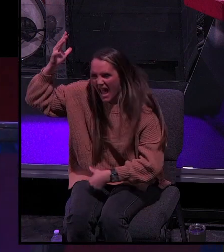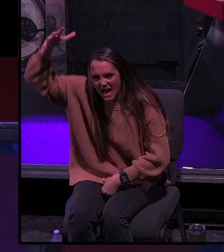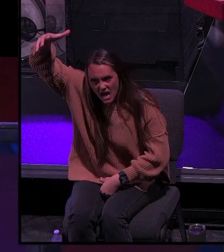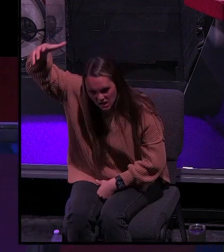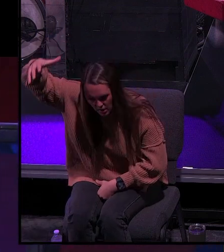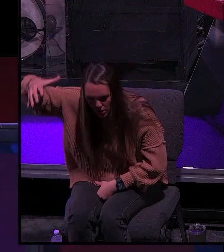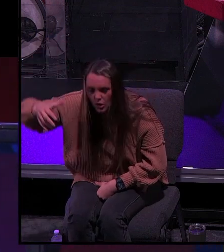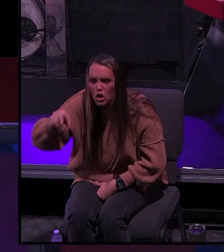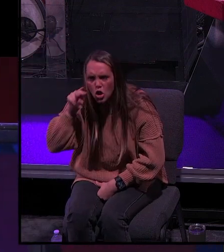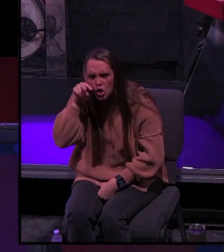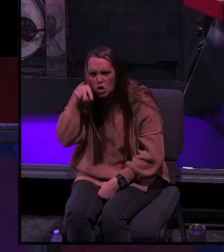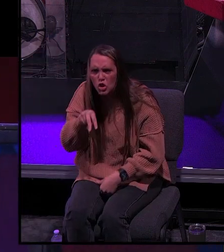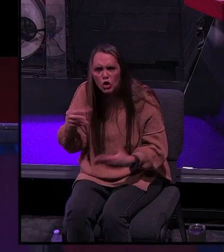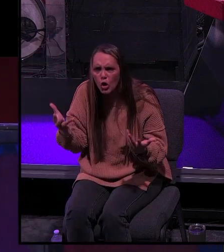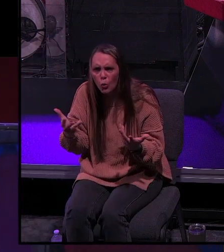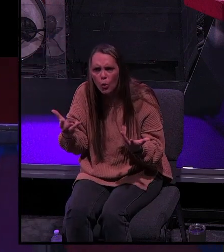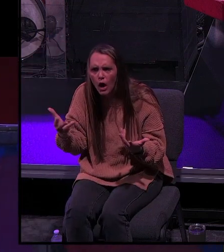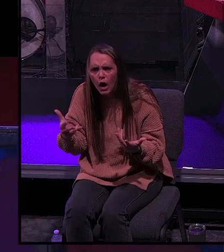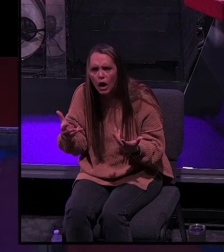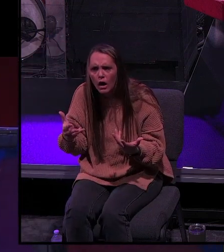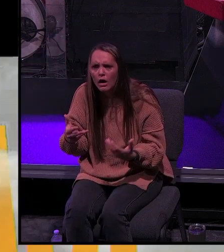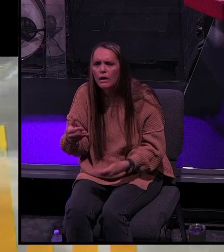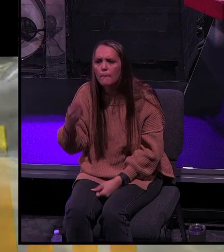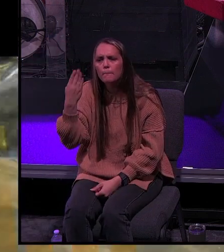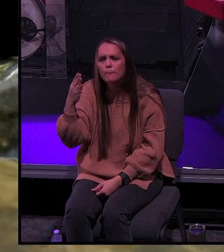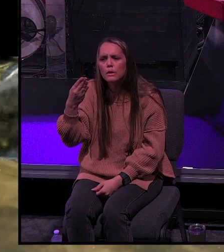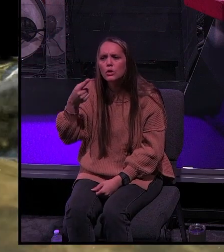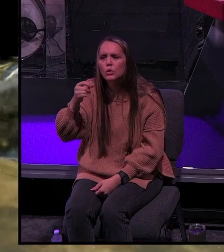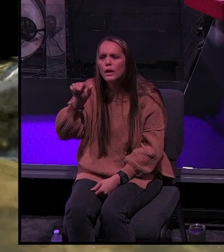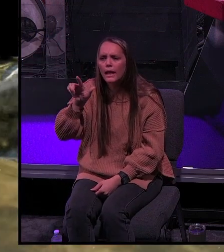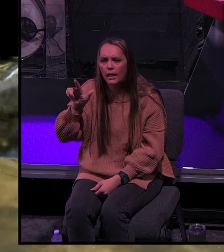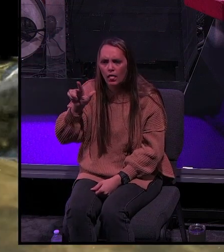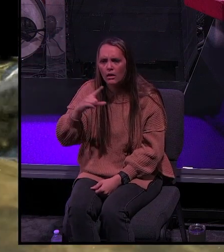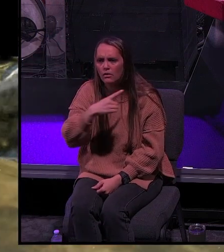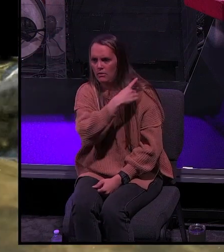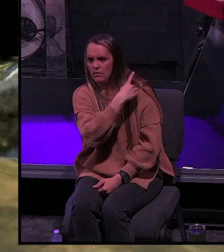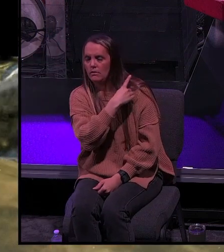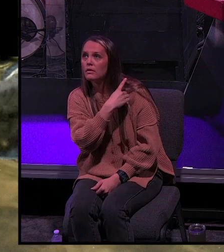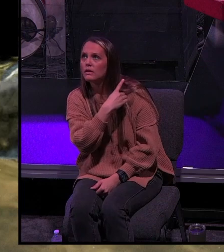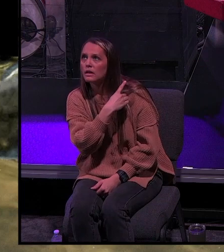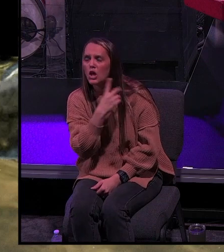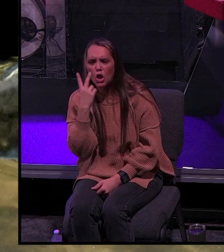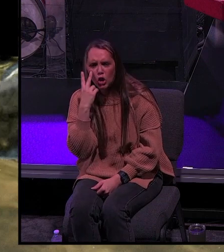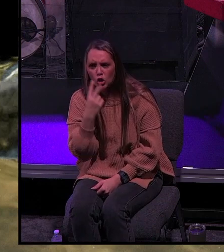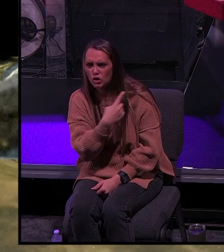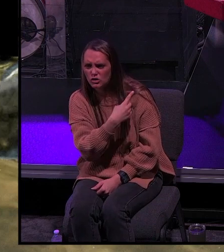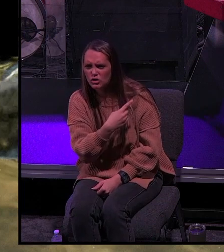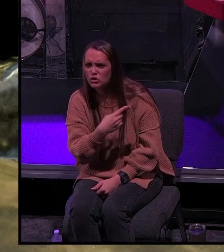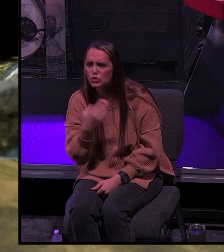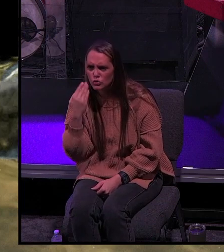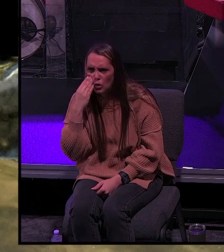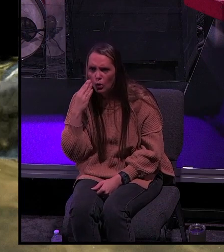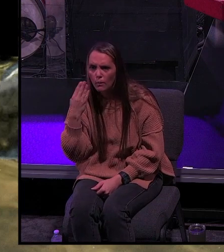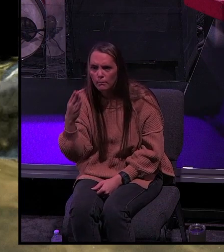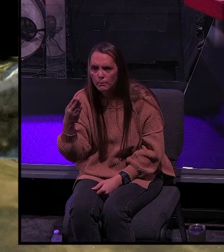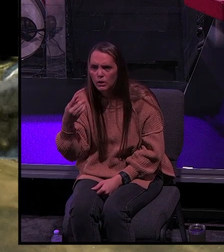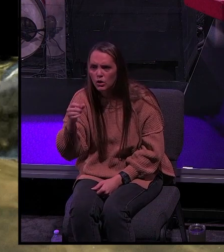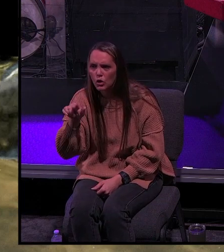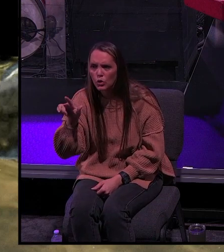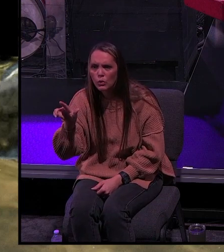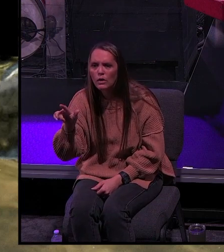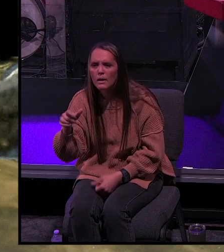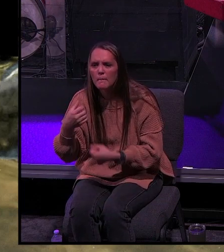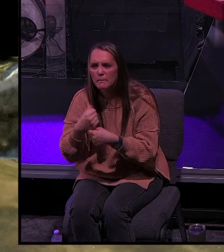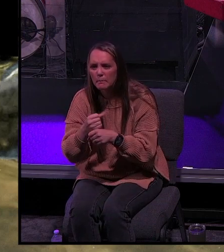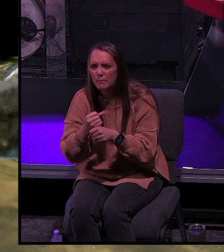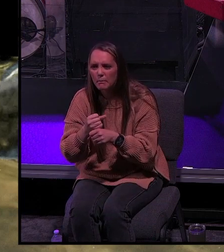he's looking at is he's looking at this bluegill, which is sitting kind of right on the bed. It looks like this. Those of you who don't know, bluegill will make their kind of these